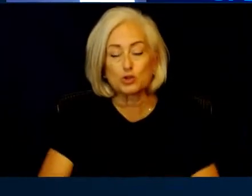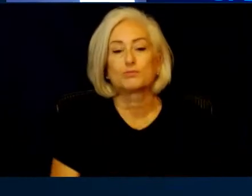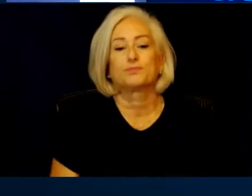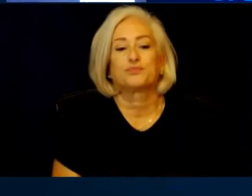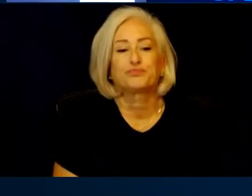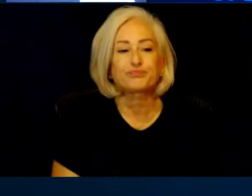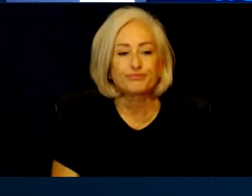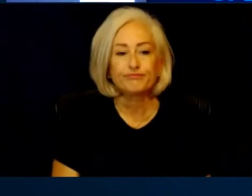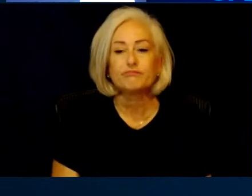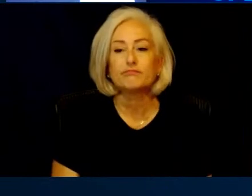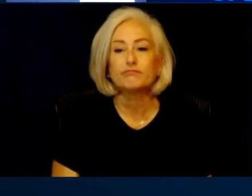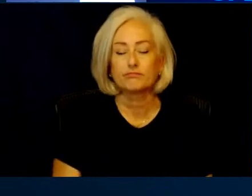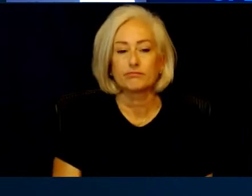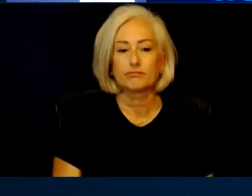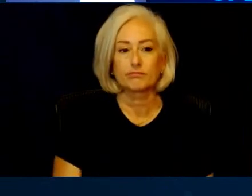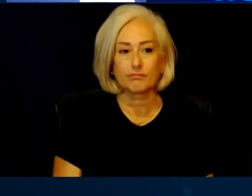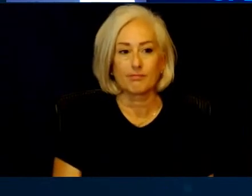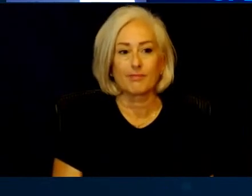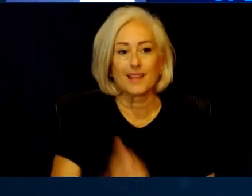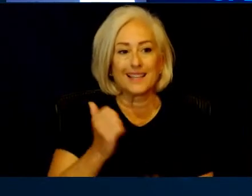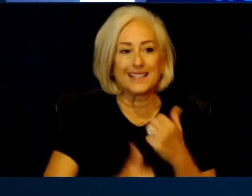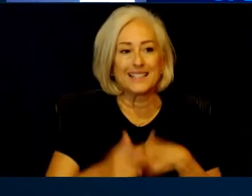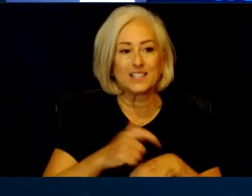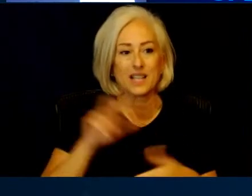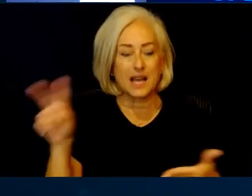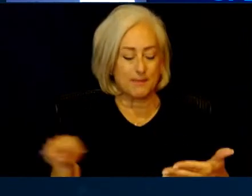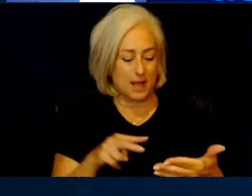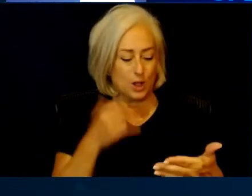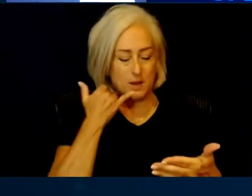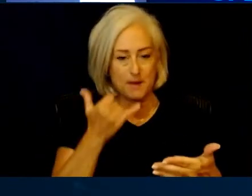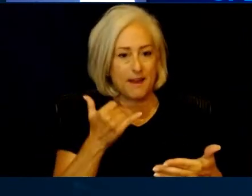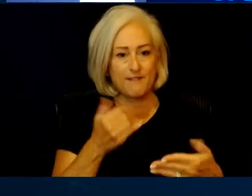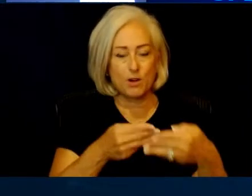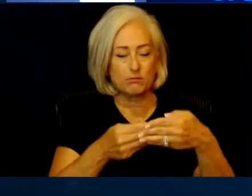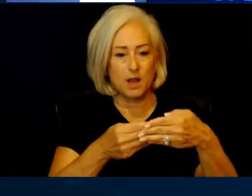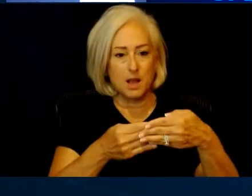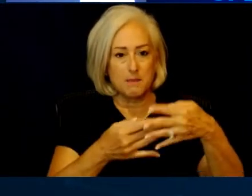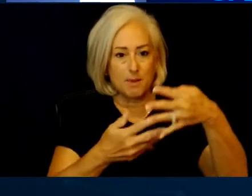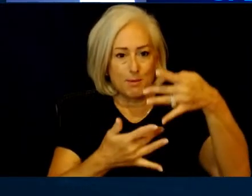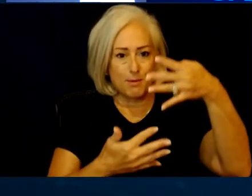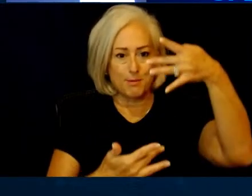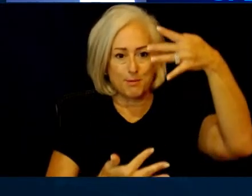getting, every time I look at my phone, Jess, it just keeps refreshing with more and more.